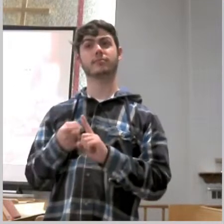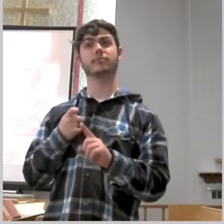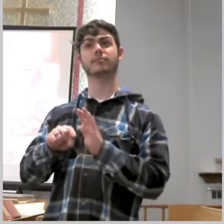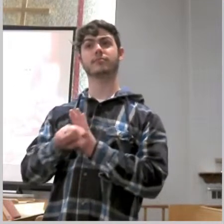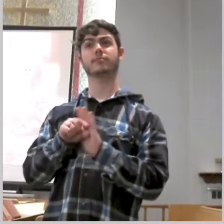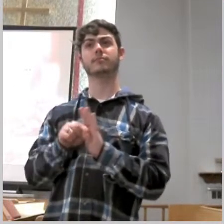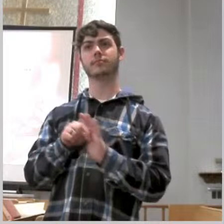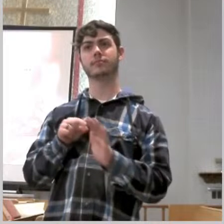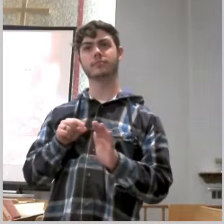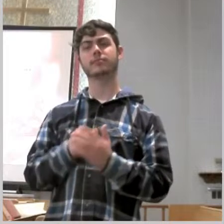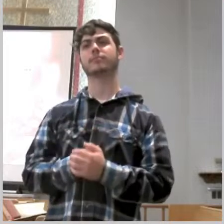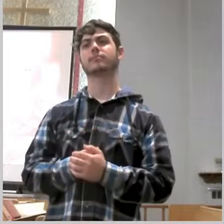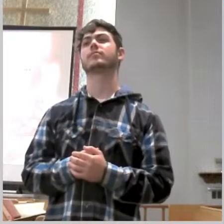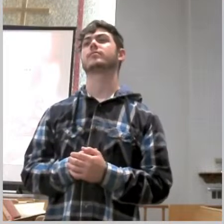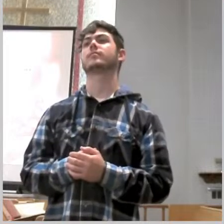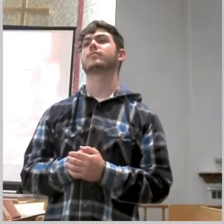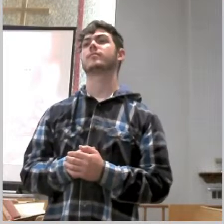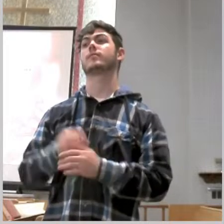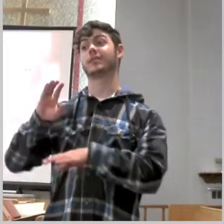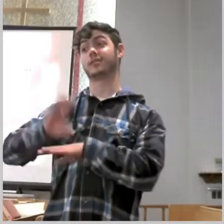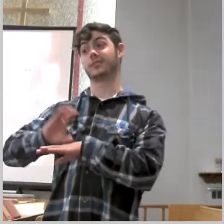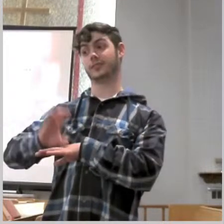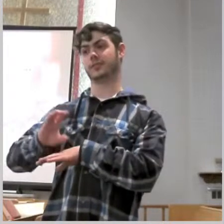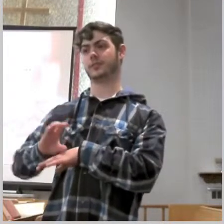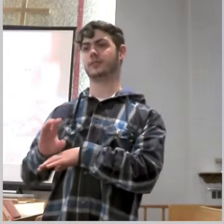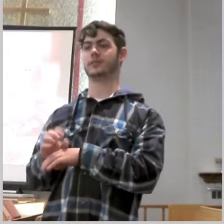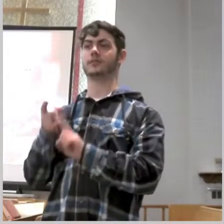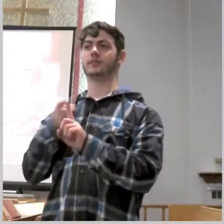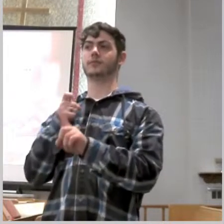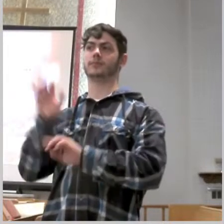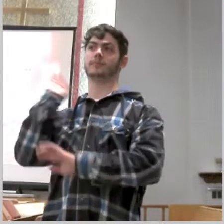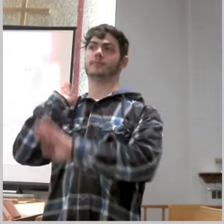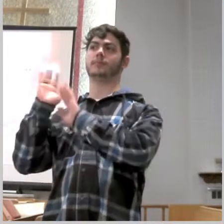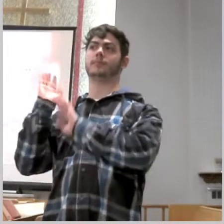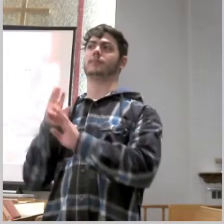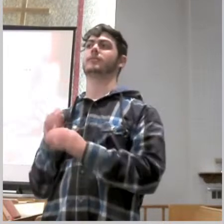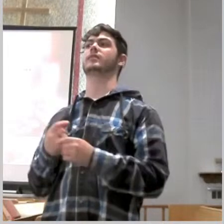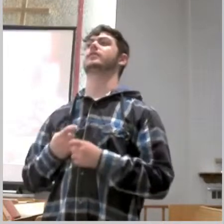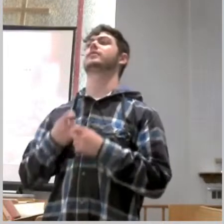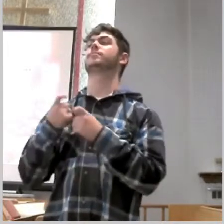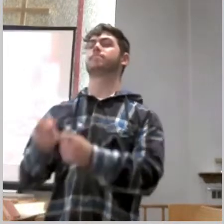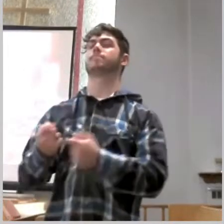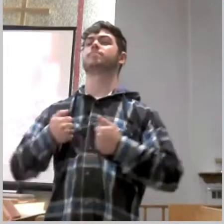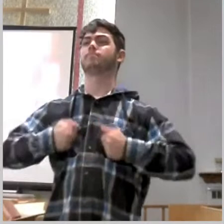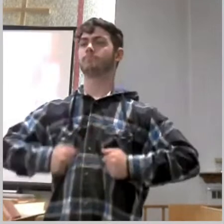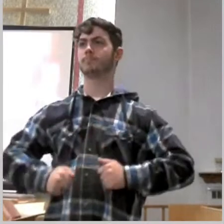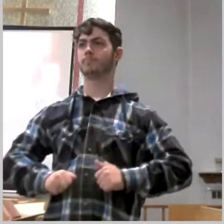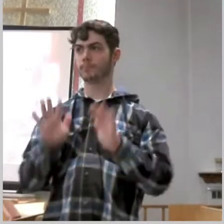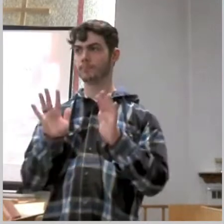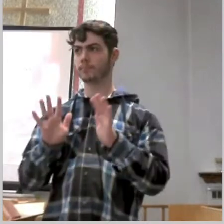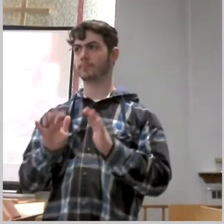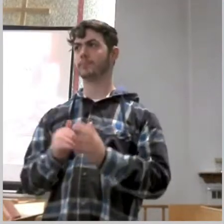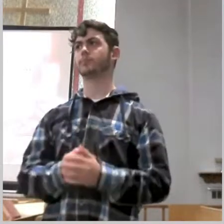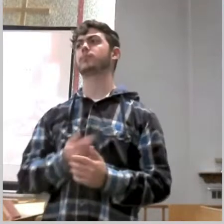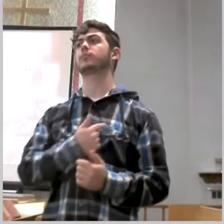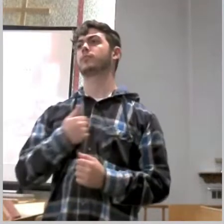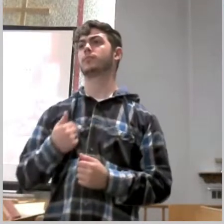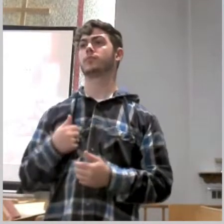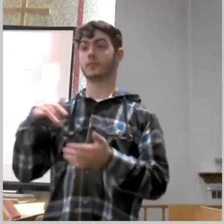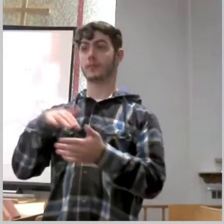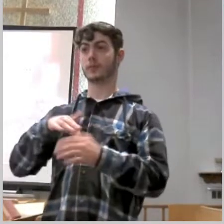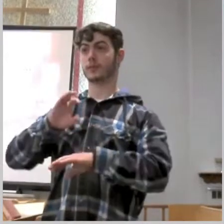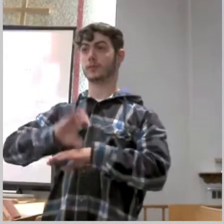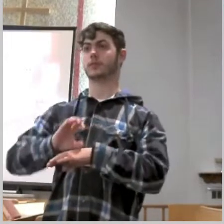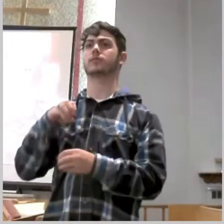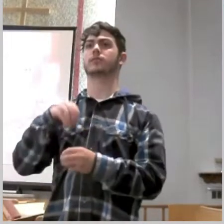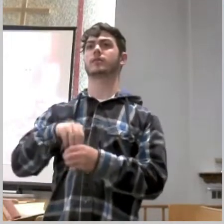learn today about churches that give sacrificially. And we're going to particularly study these churches in Macedonia.